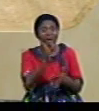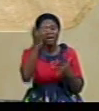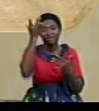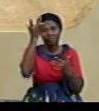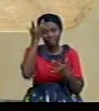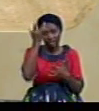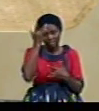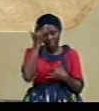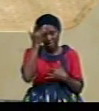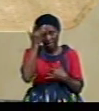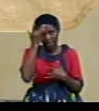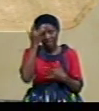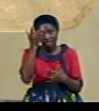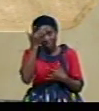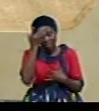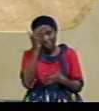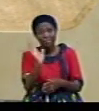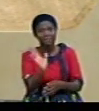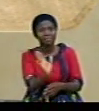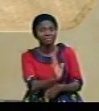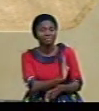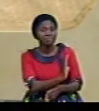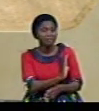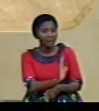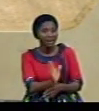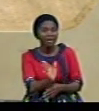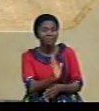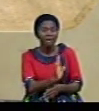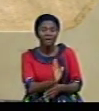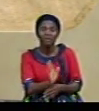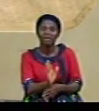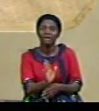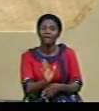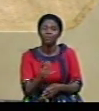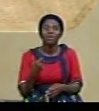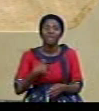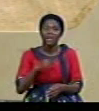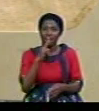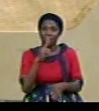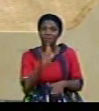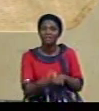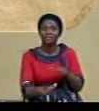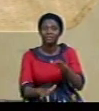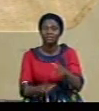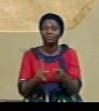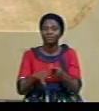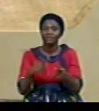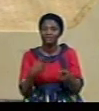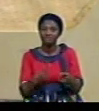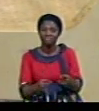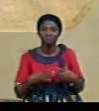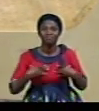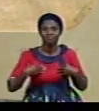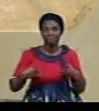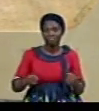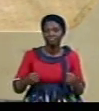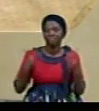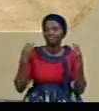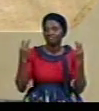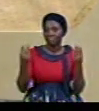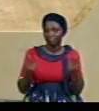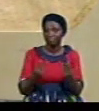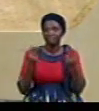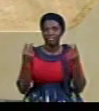bye bye sickness sickness bye bye we are Marching into the healing